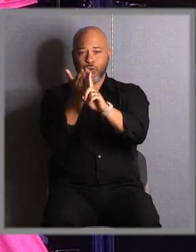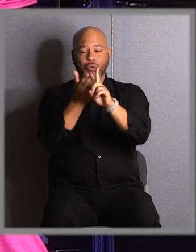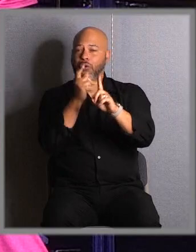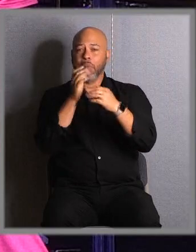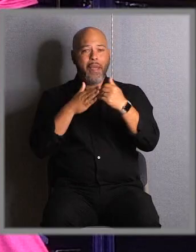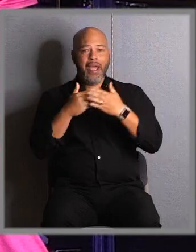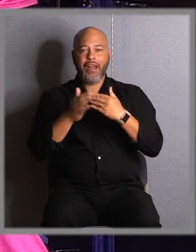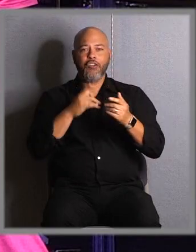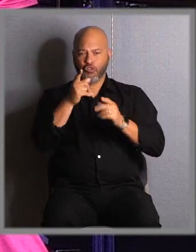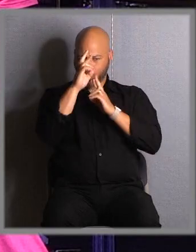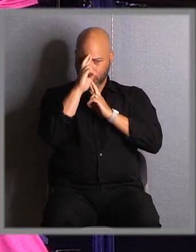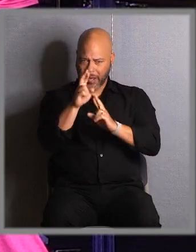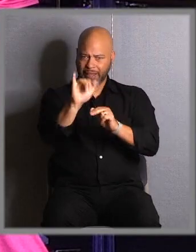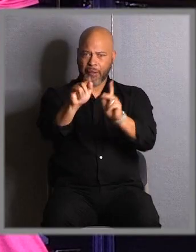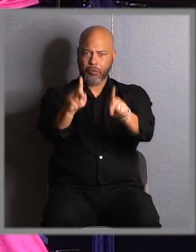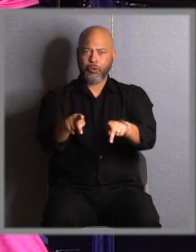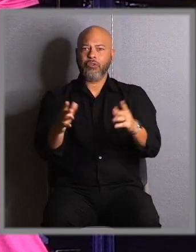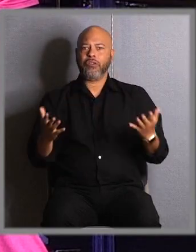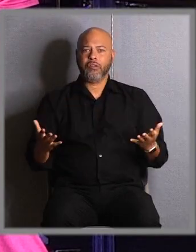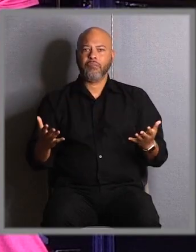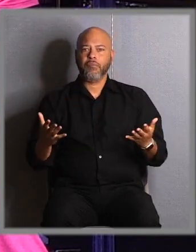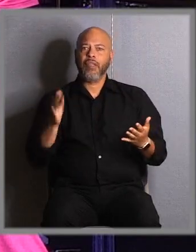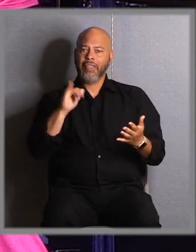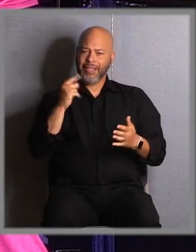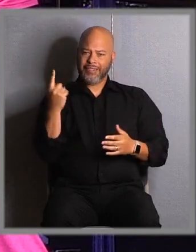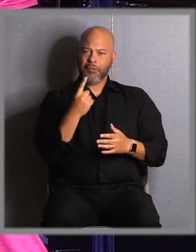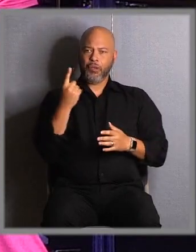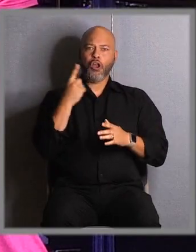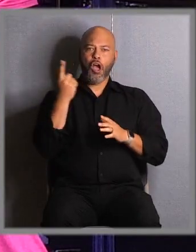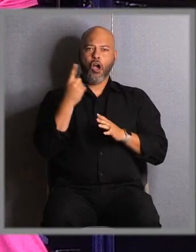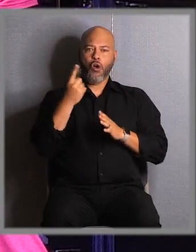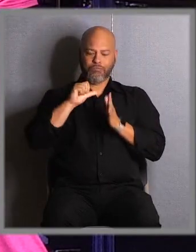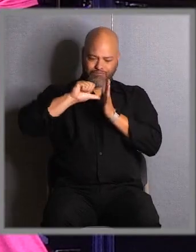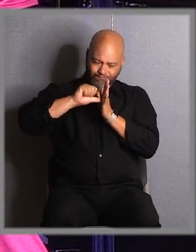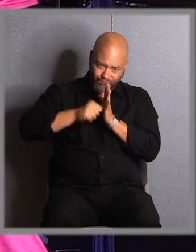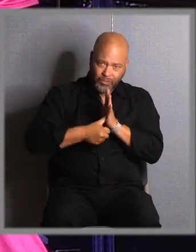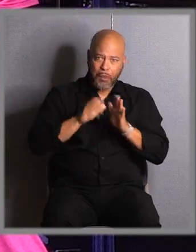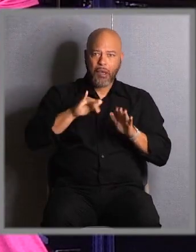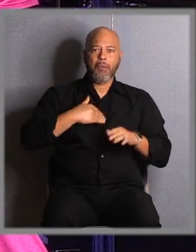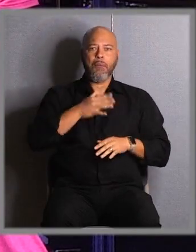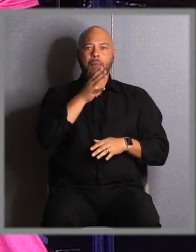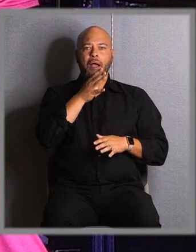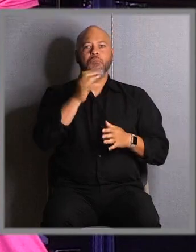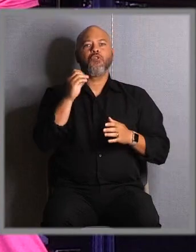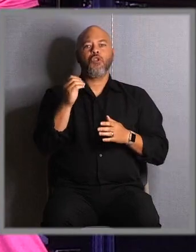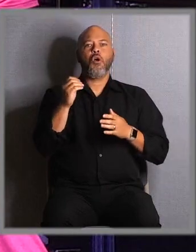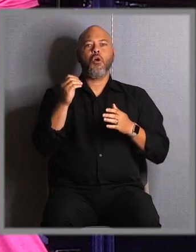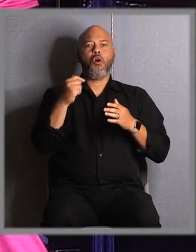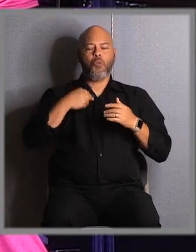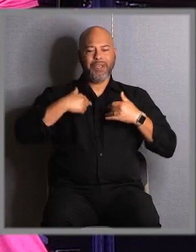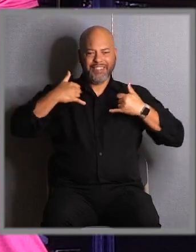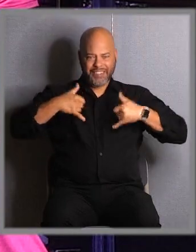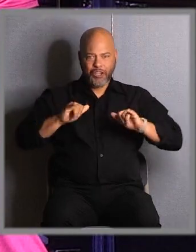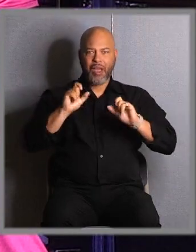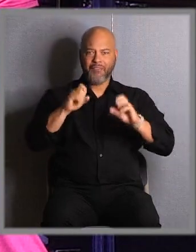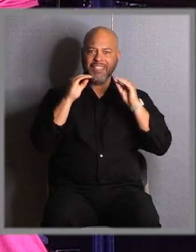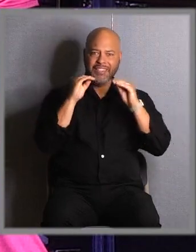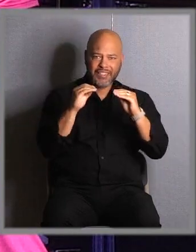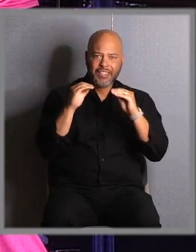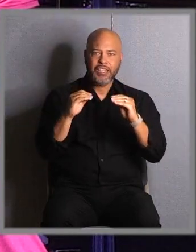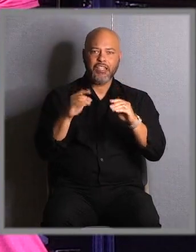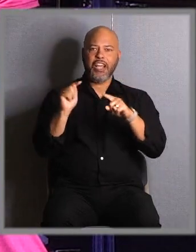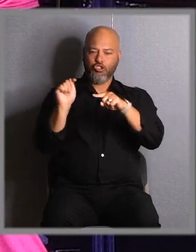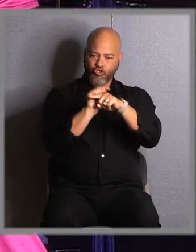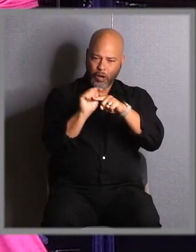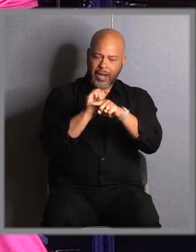No matter who they are, you respect them. So that's something that's always been taught and trained. So it's still like we're still having to teach and